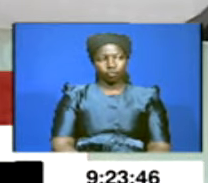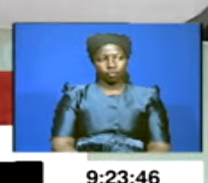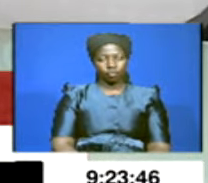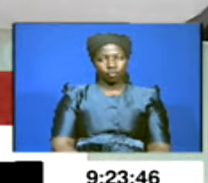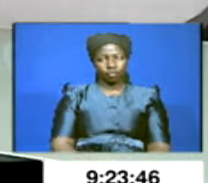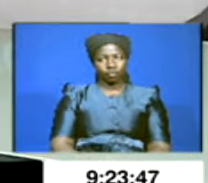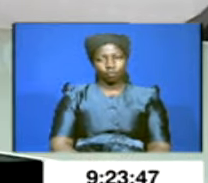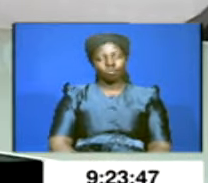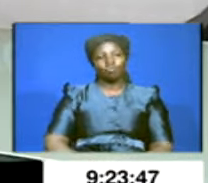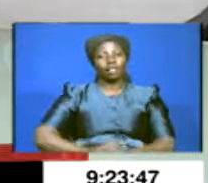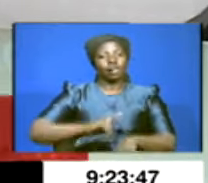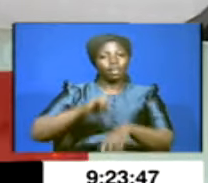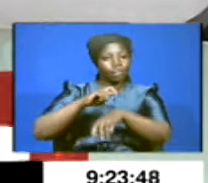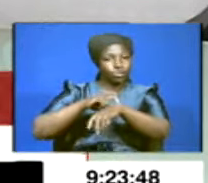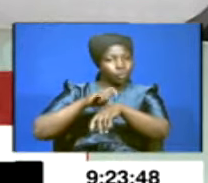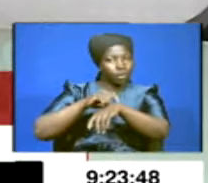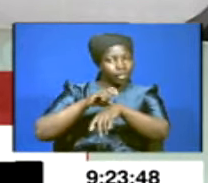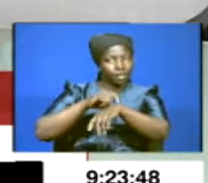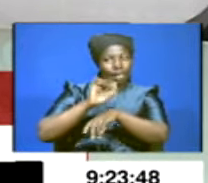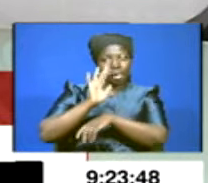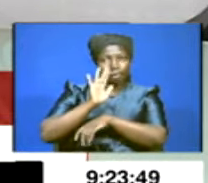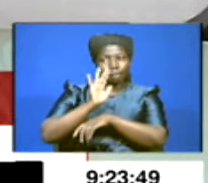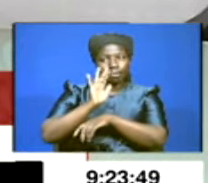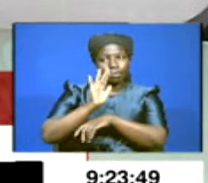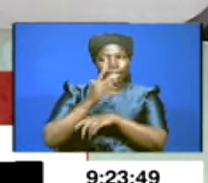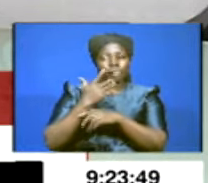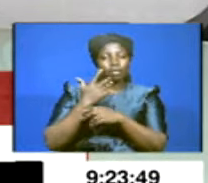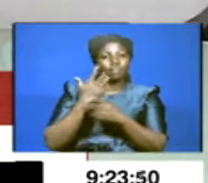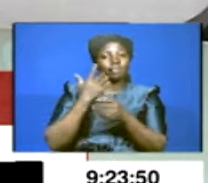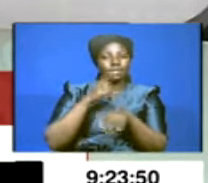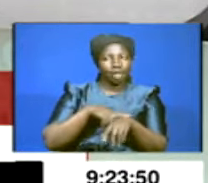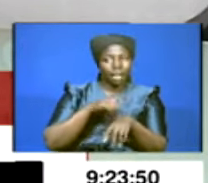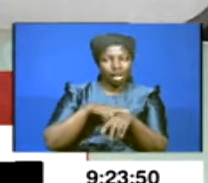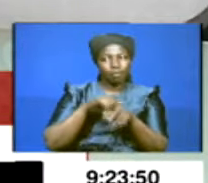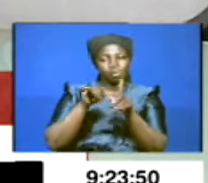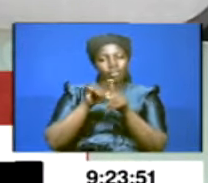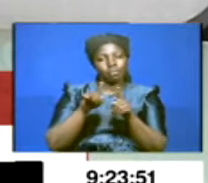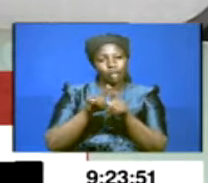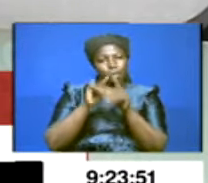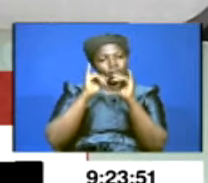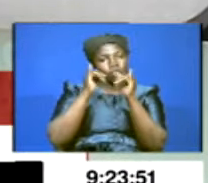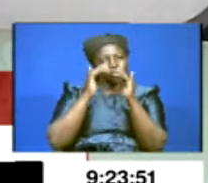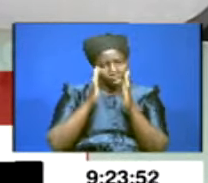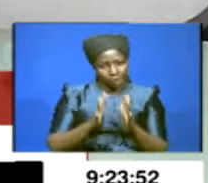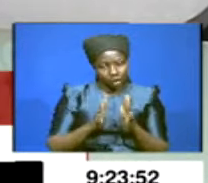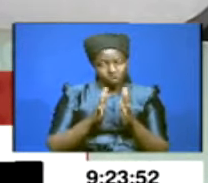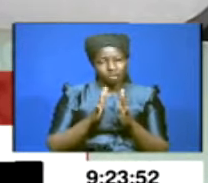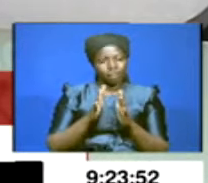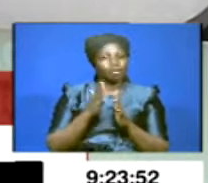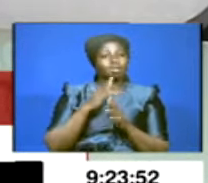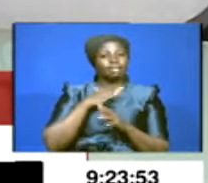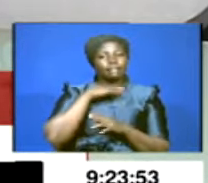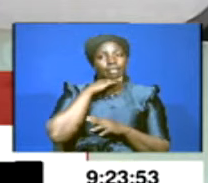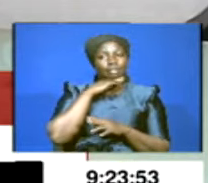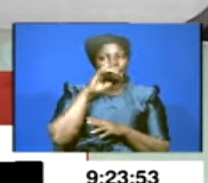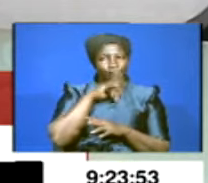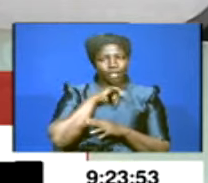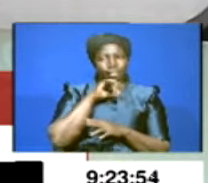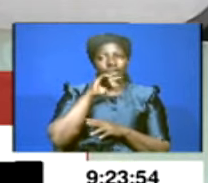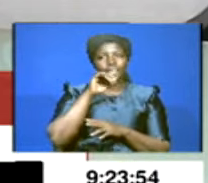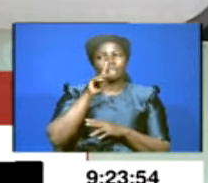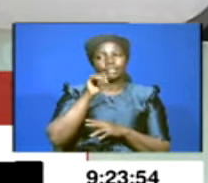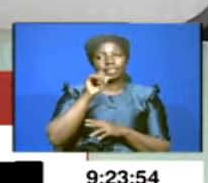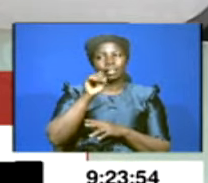And during her stint as the Legends Edition anchor, the late veteran broadcaster Catherine Kasavuli also hosted the Legends